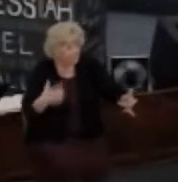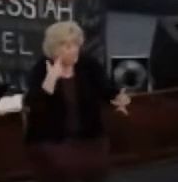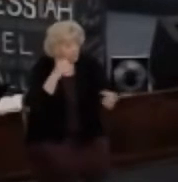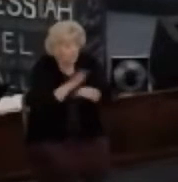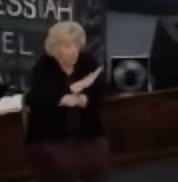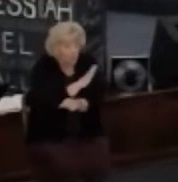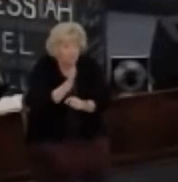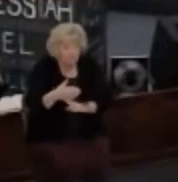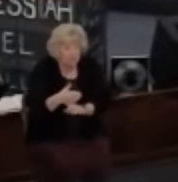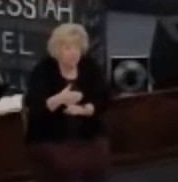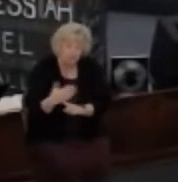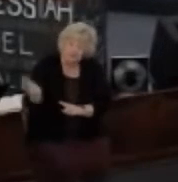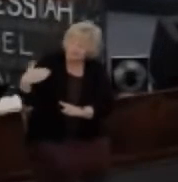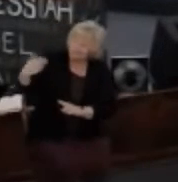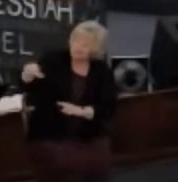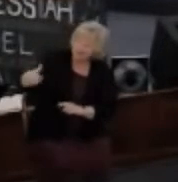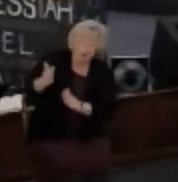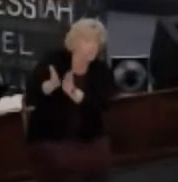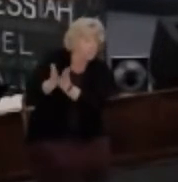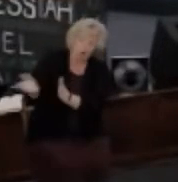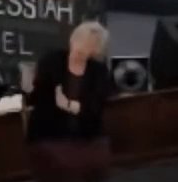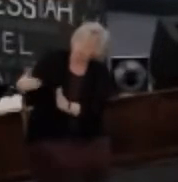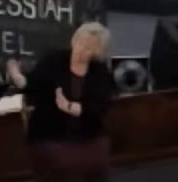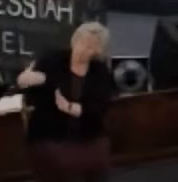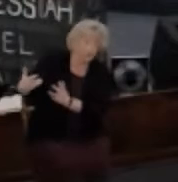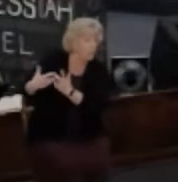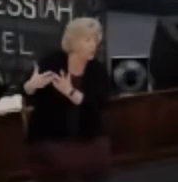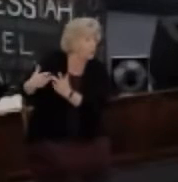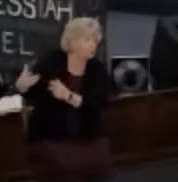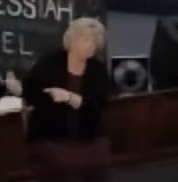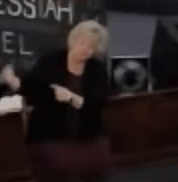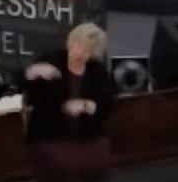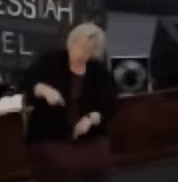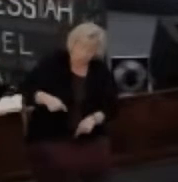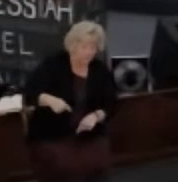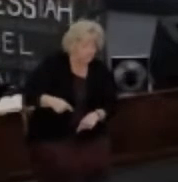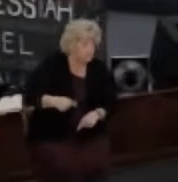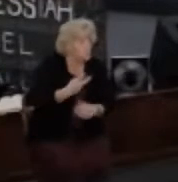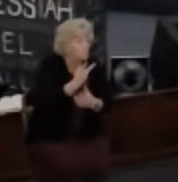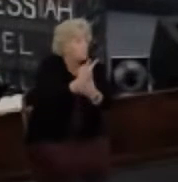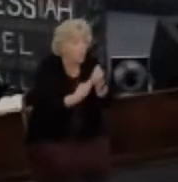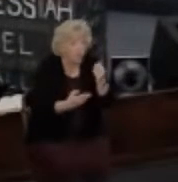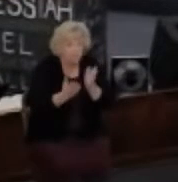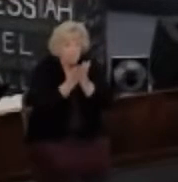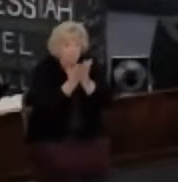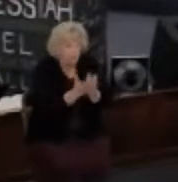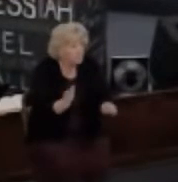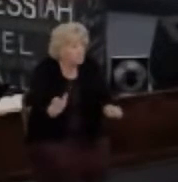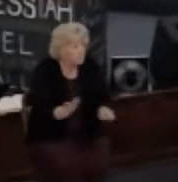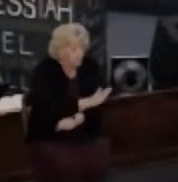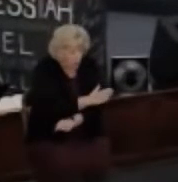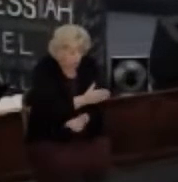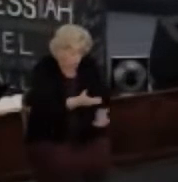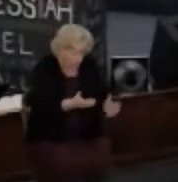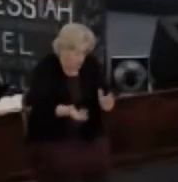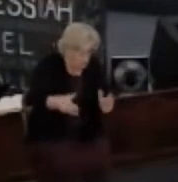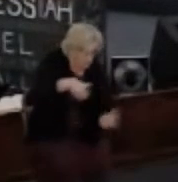boat to come and help them. And they came and filled both boats so full that they began to